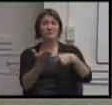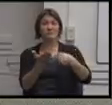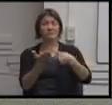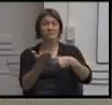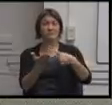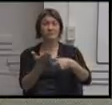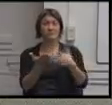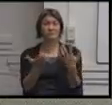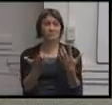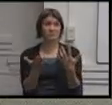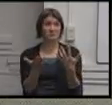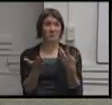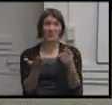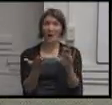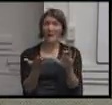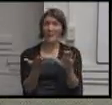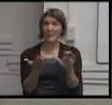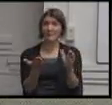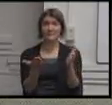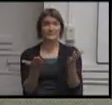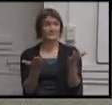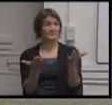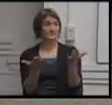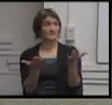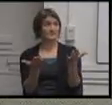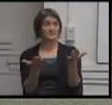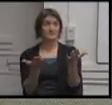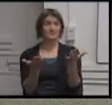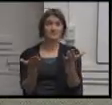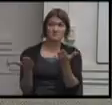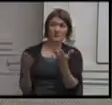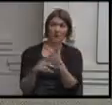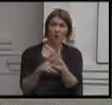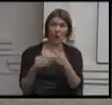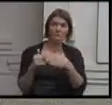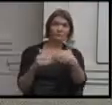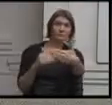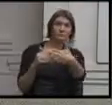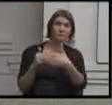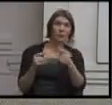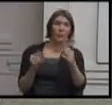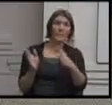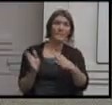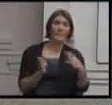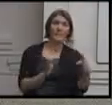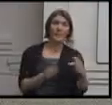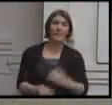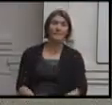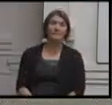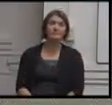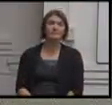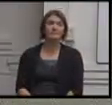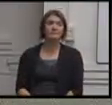presented that in public, to inquire about how we want to proceed going